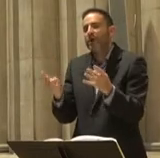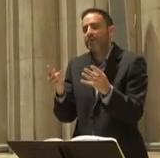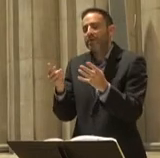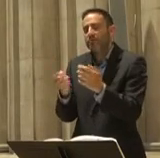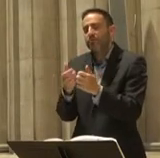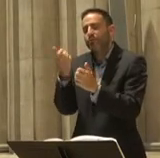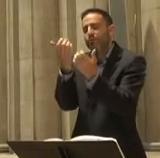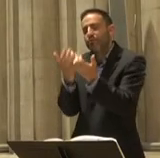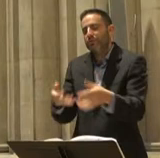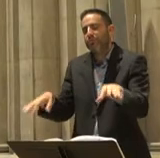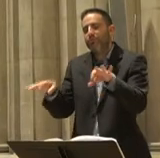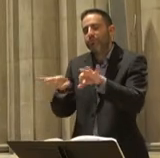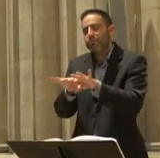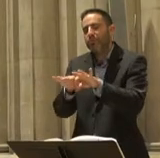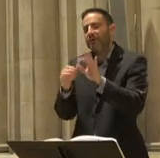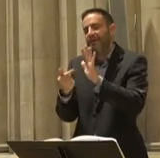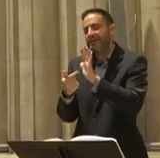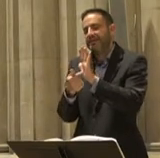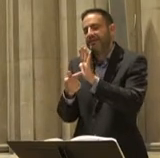important symbol.